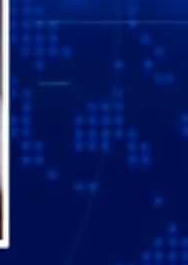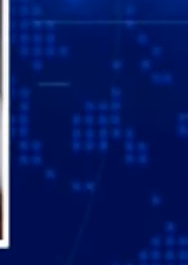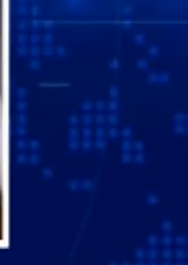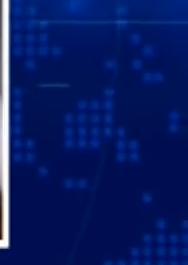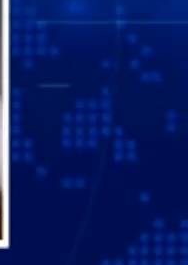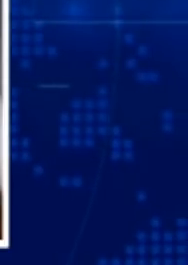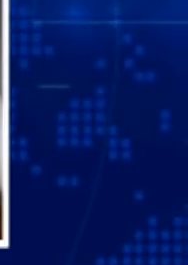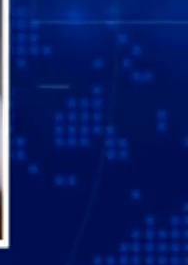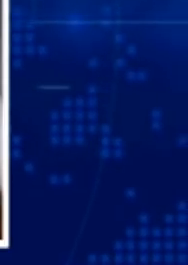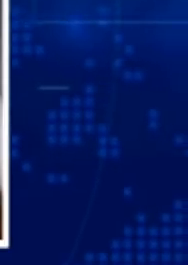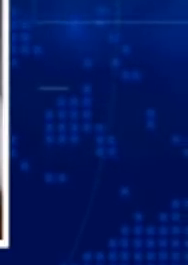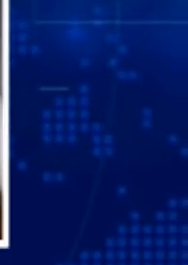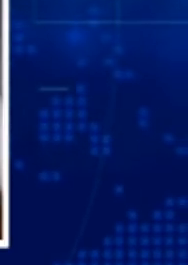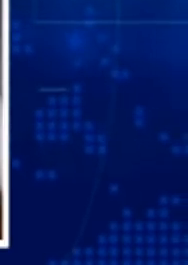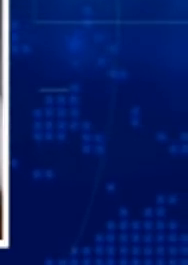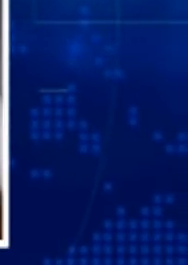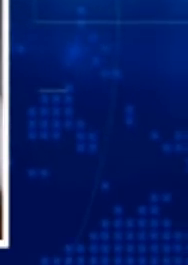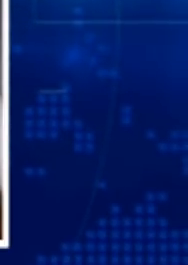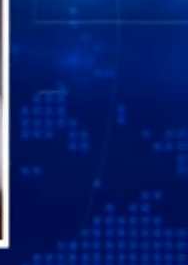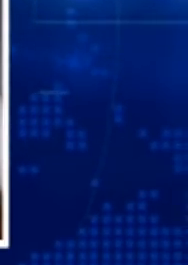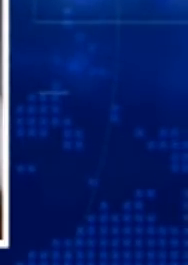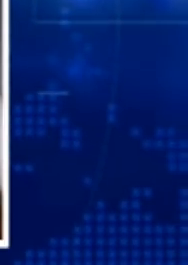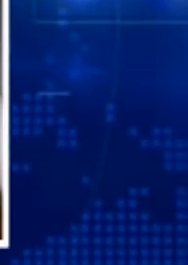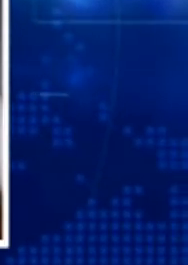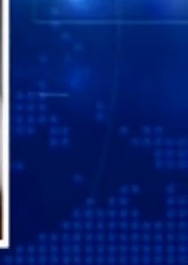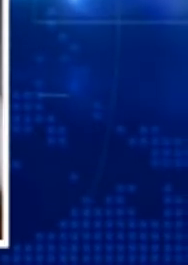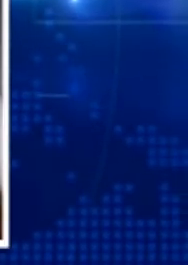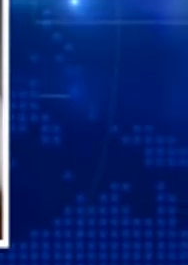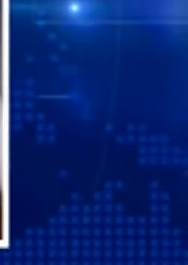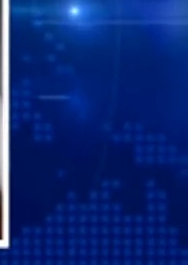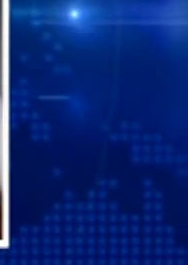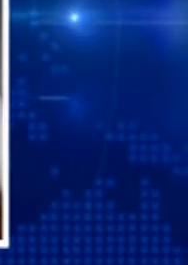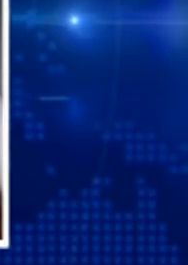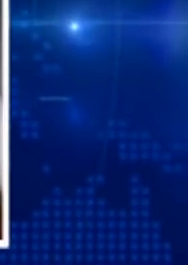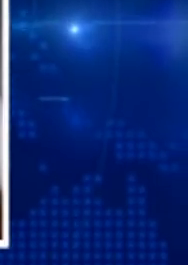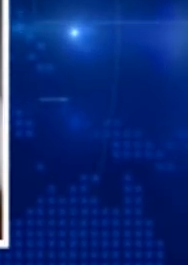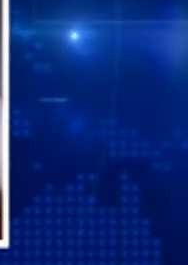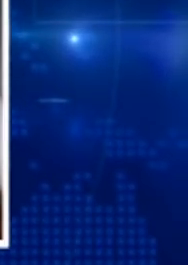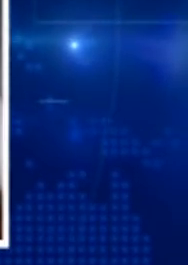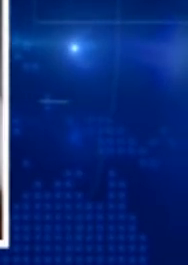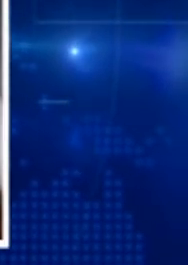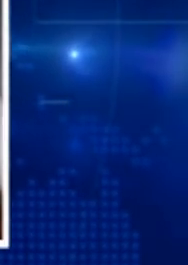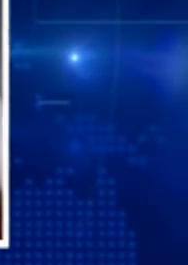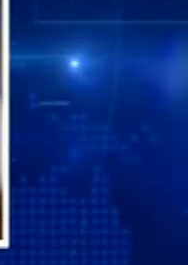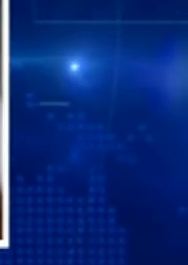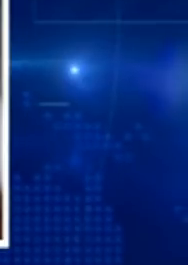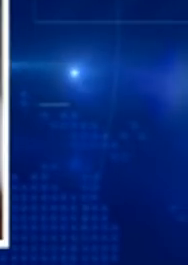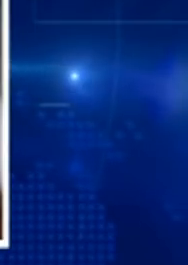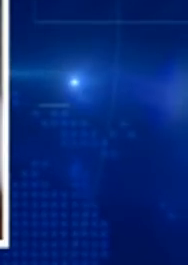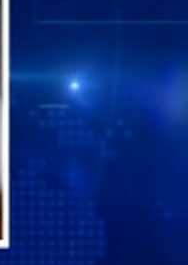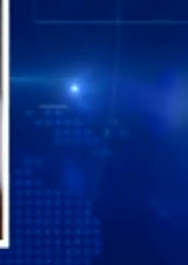much. Just before we take the tea adjournment, if I may find out, Mr.